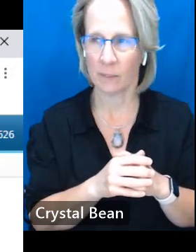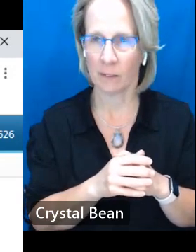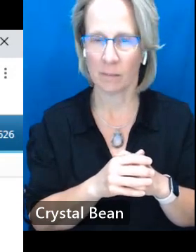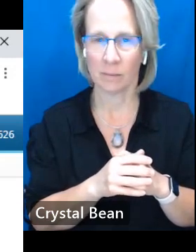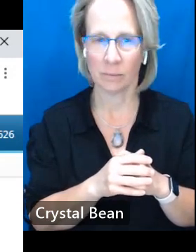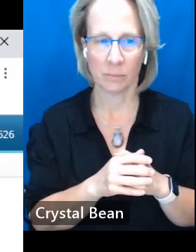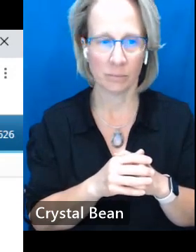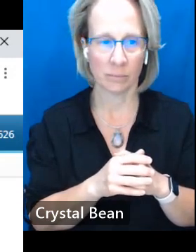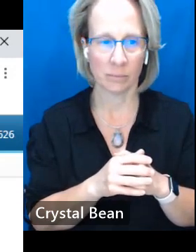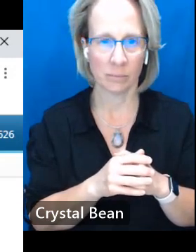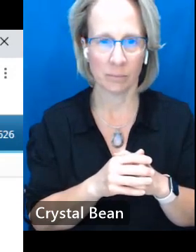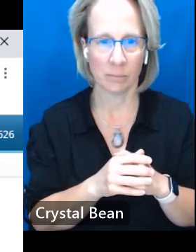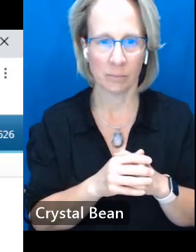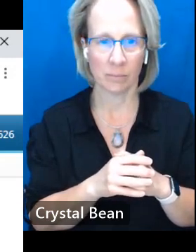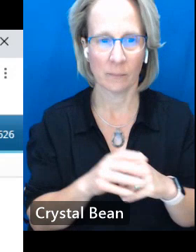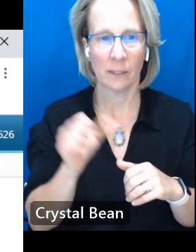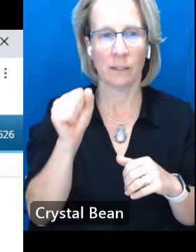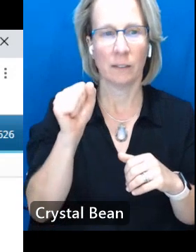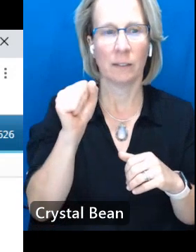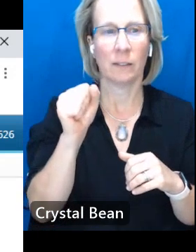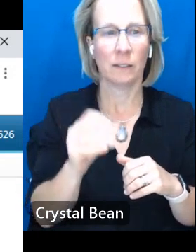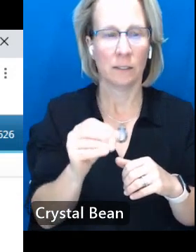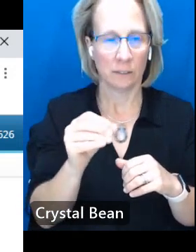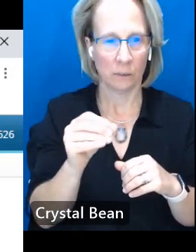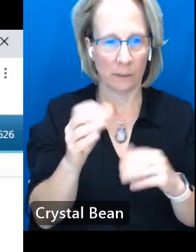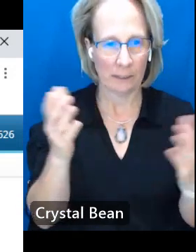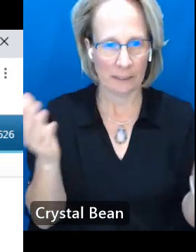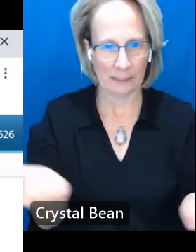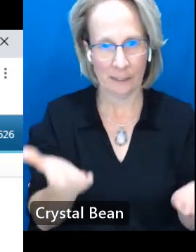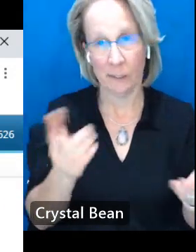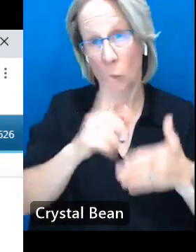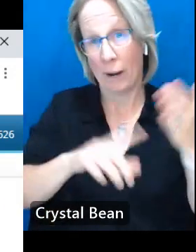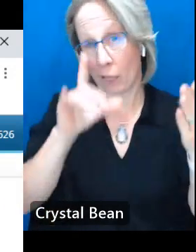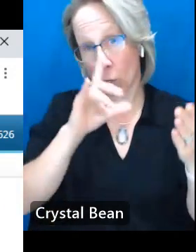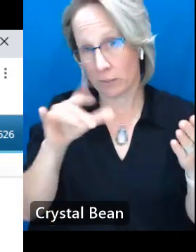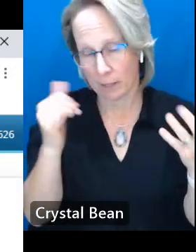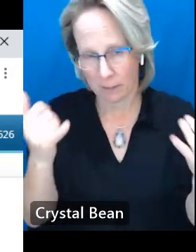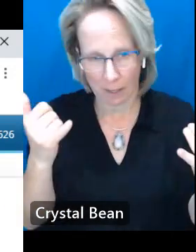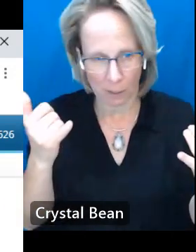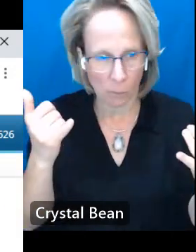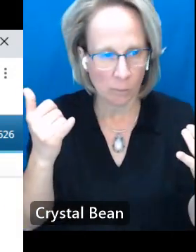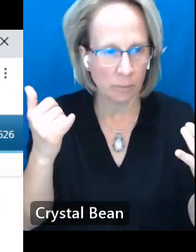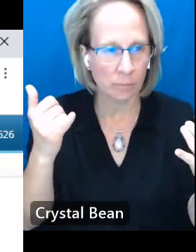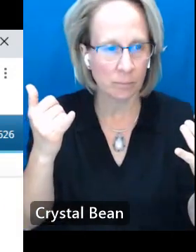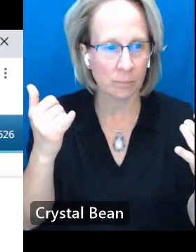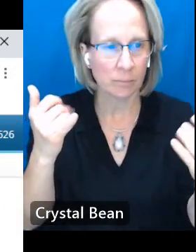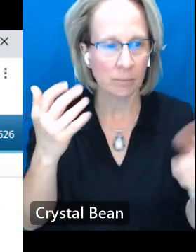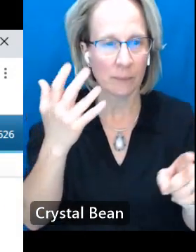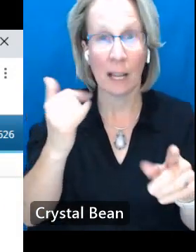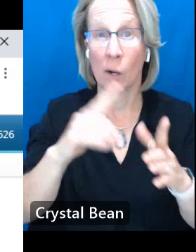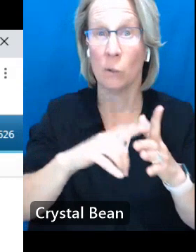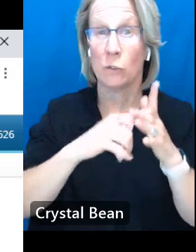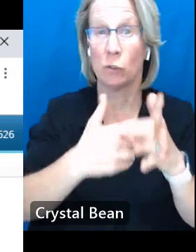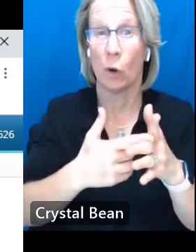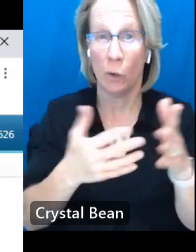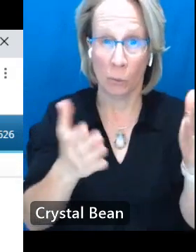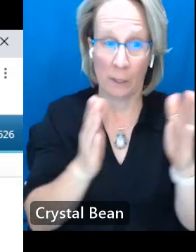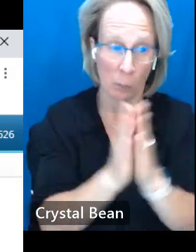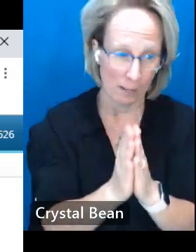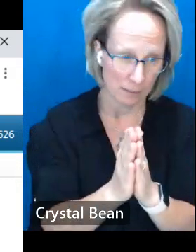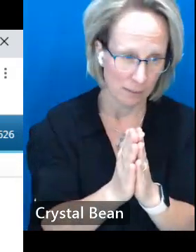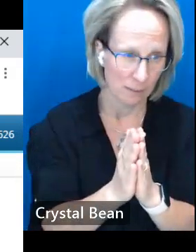So here's my BFM home screen, what it looks nowadays. So when we start the request, here's